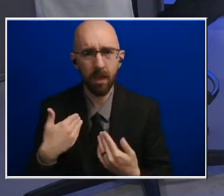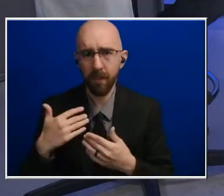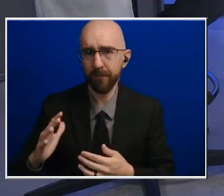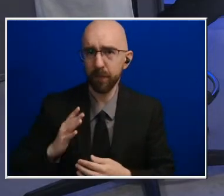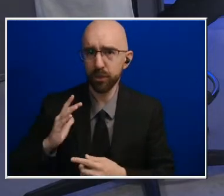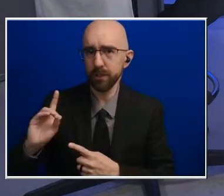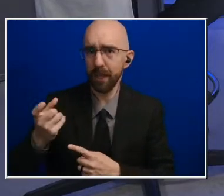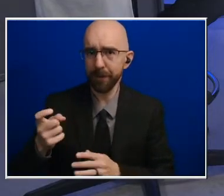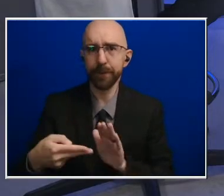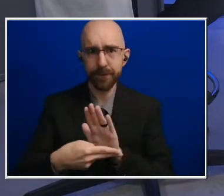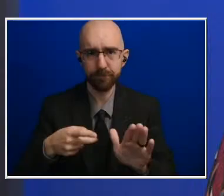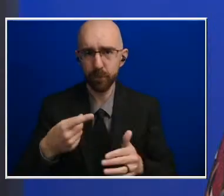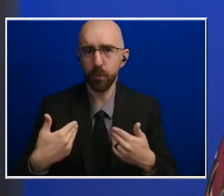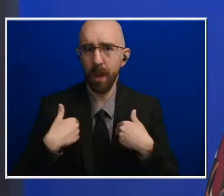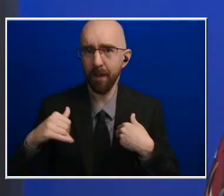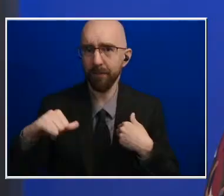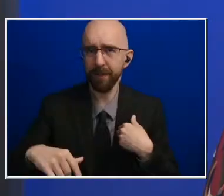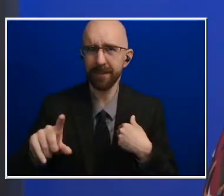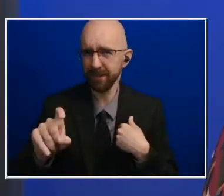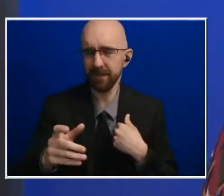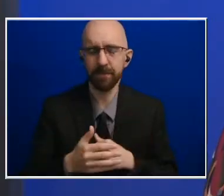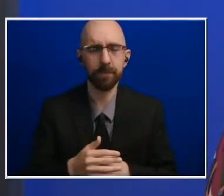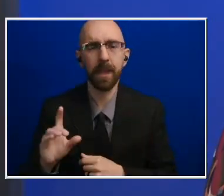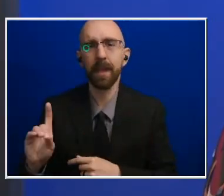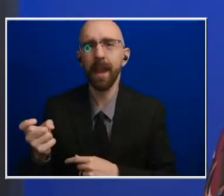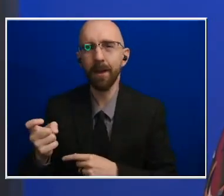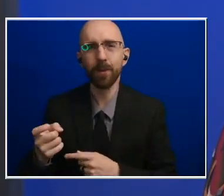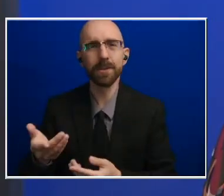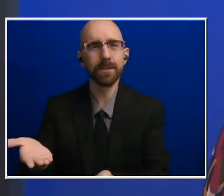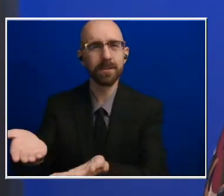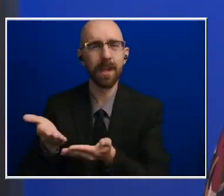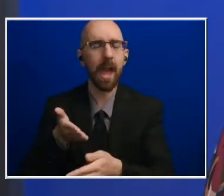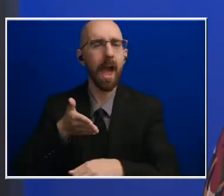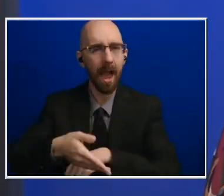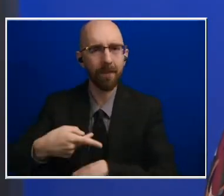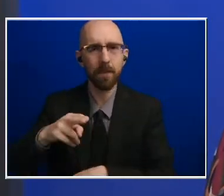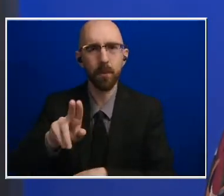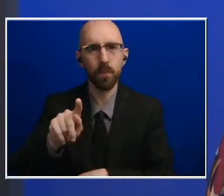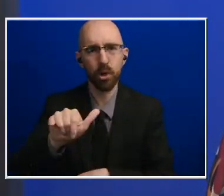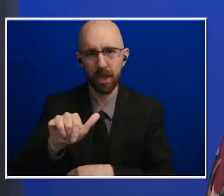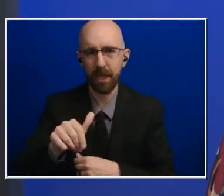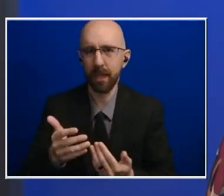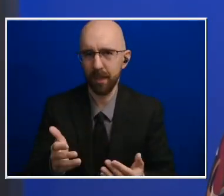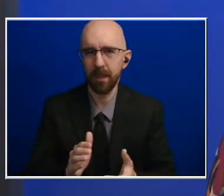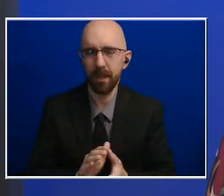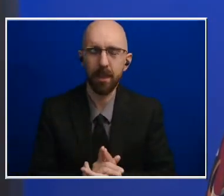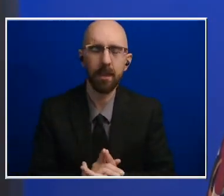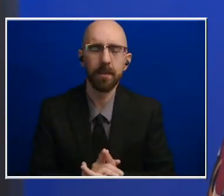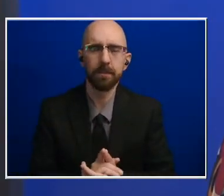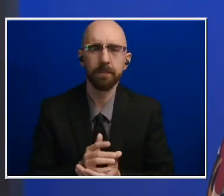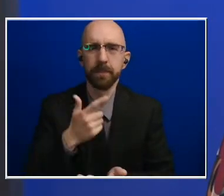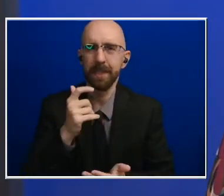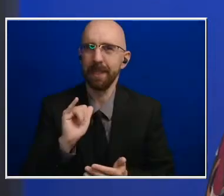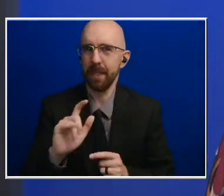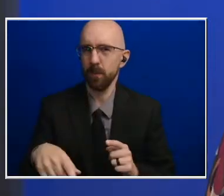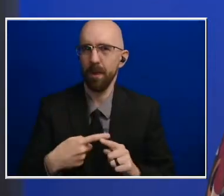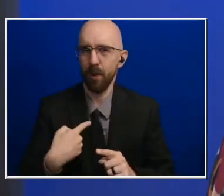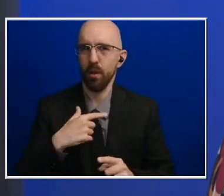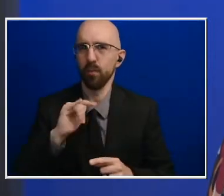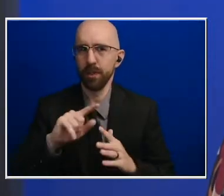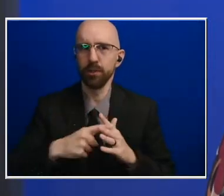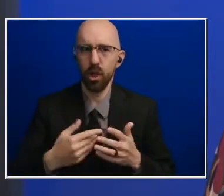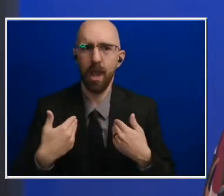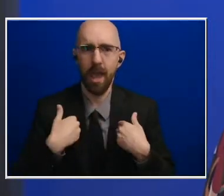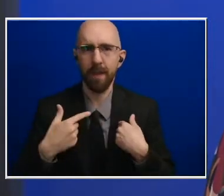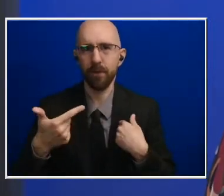you? The diagnosis came after I hit puberty, and because that's when I really started having the grand mal